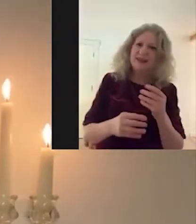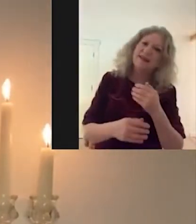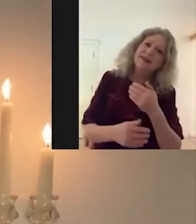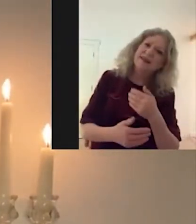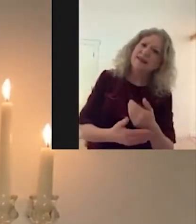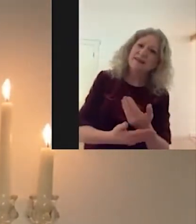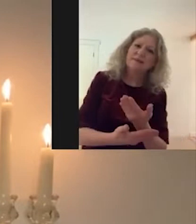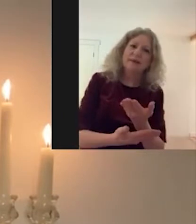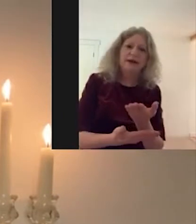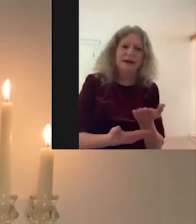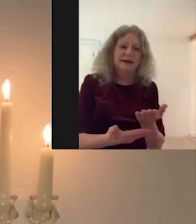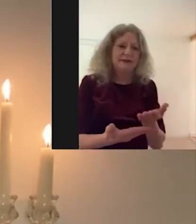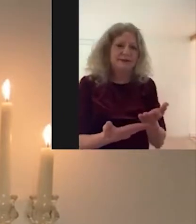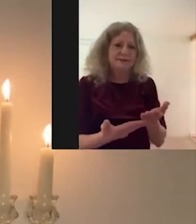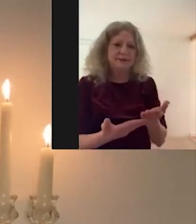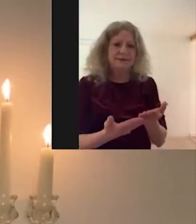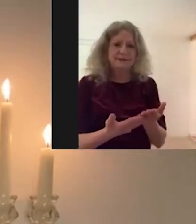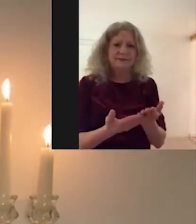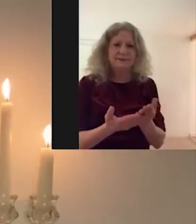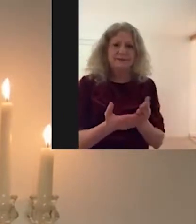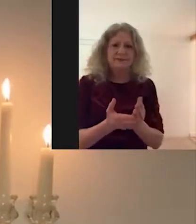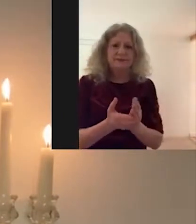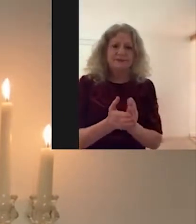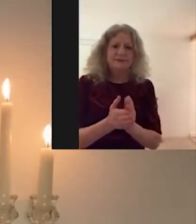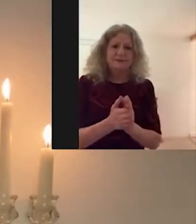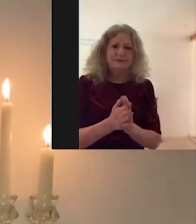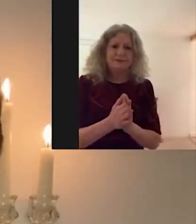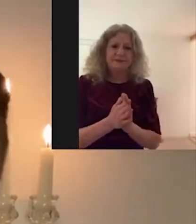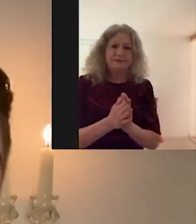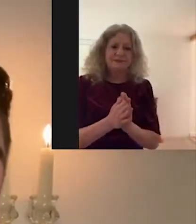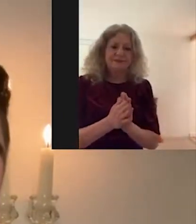burning bright.